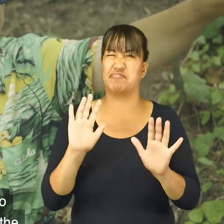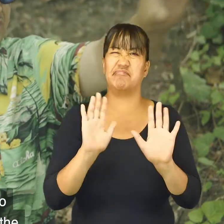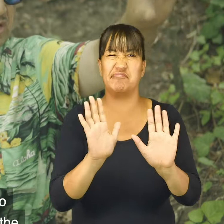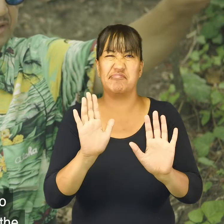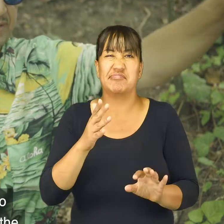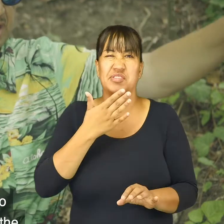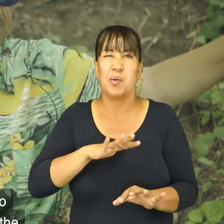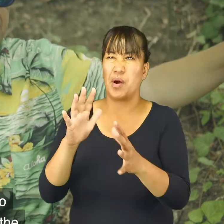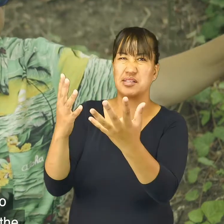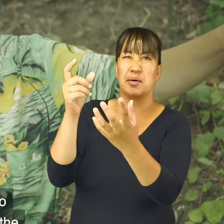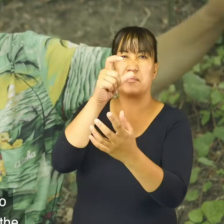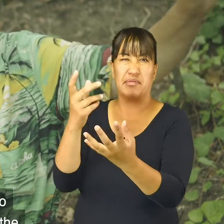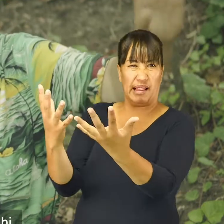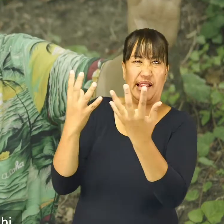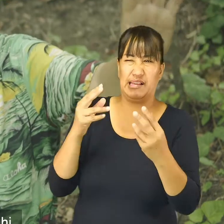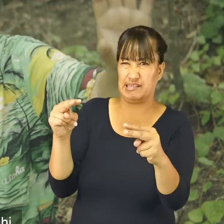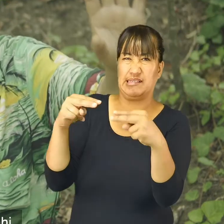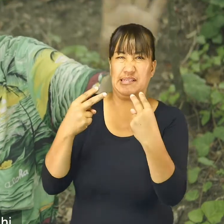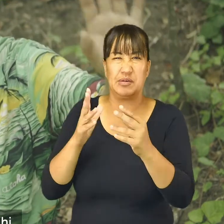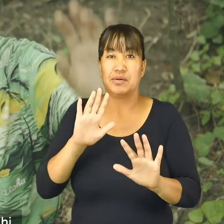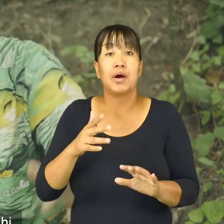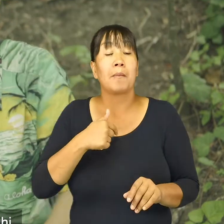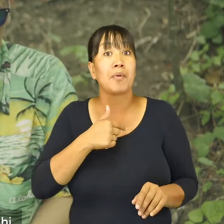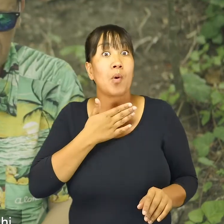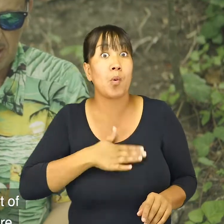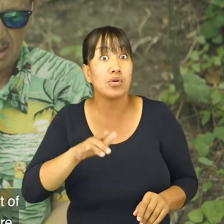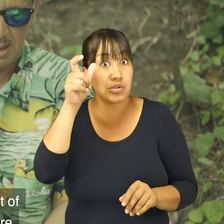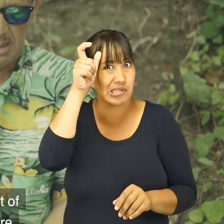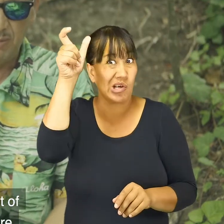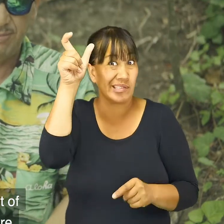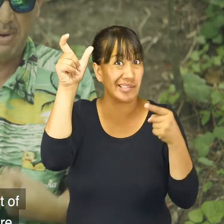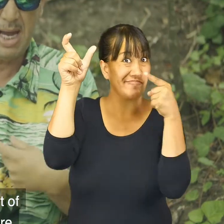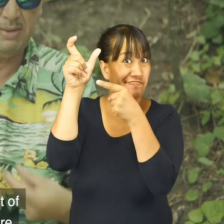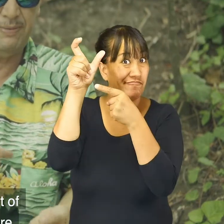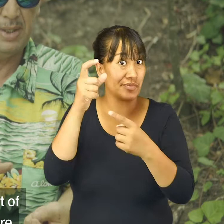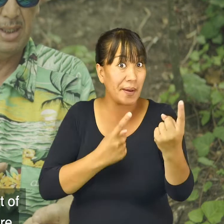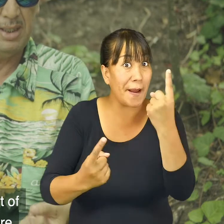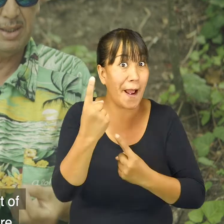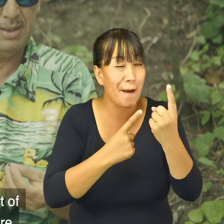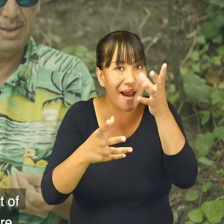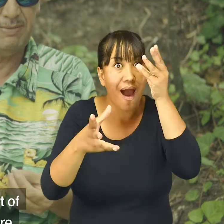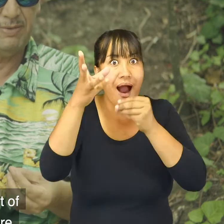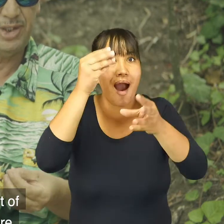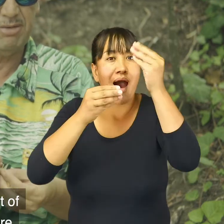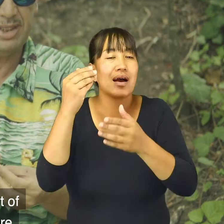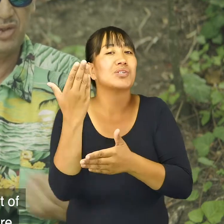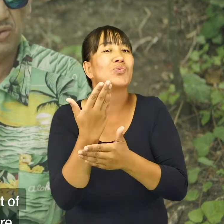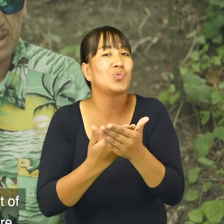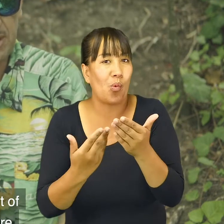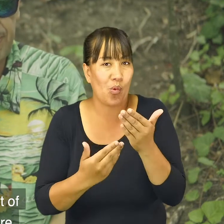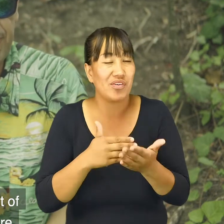on a big sign to say, people, this is the Wairiki food forest on the Rahirahi, was part of the concept of